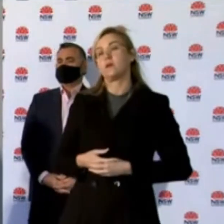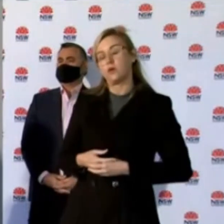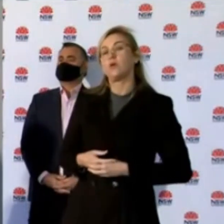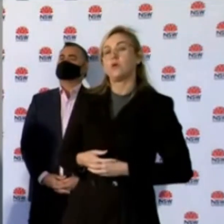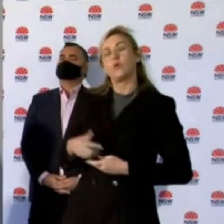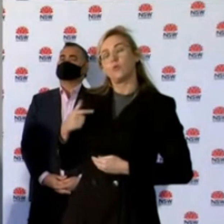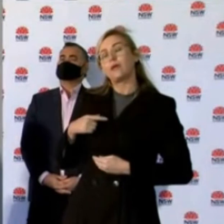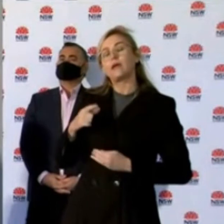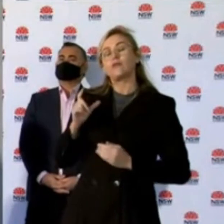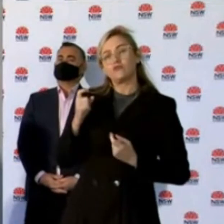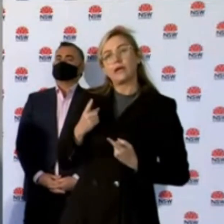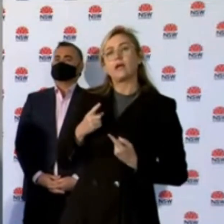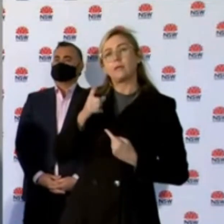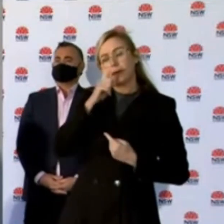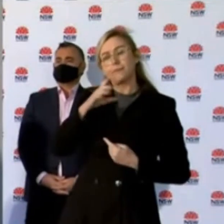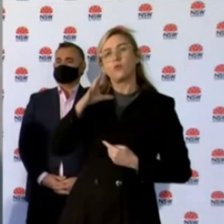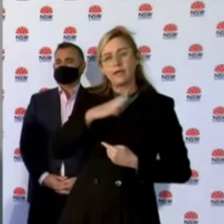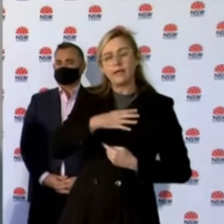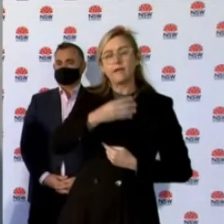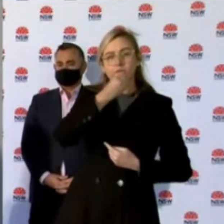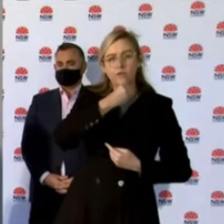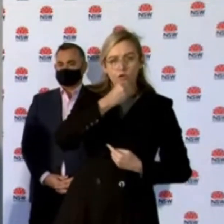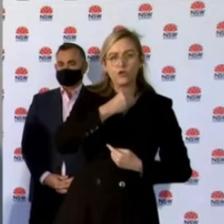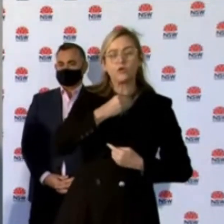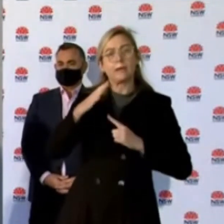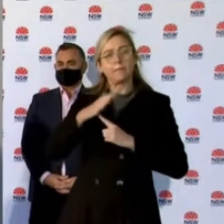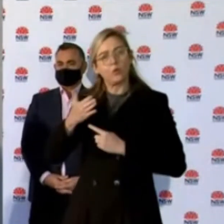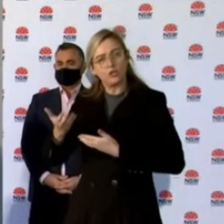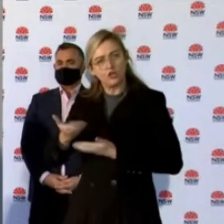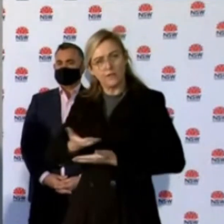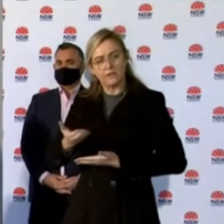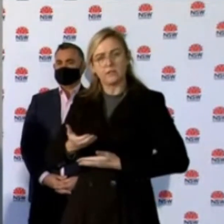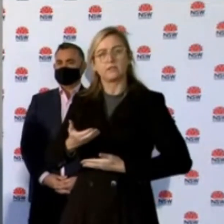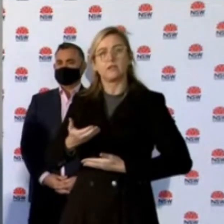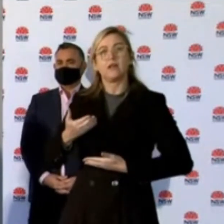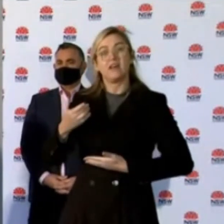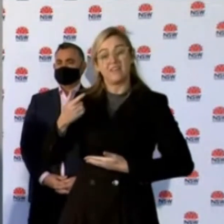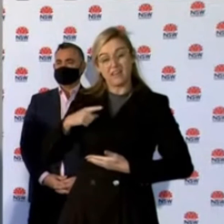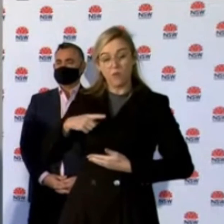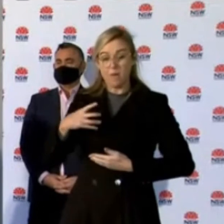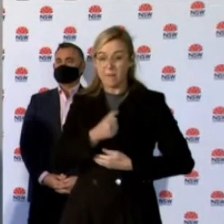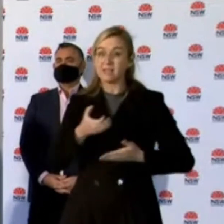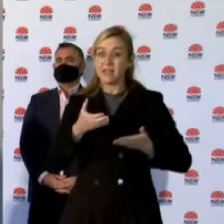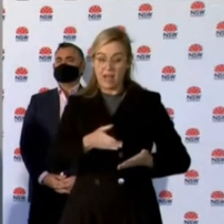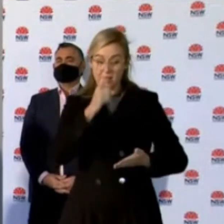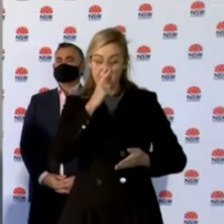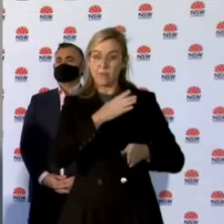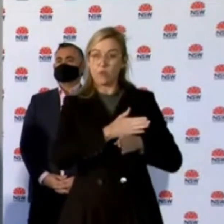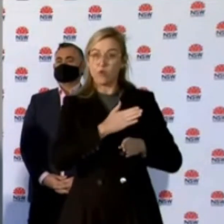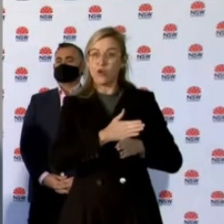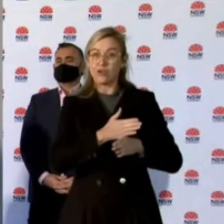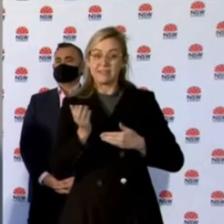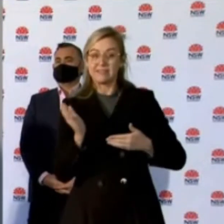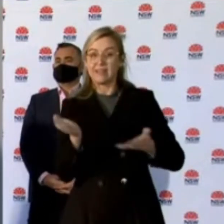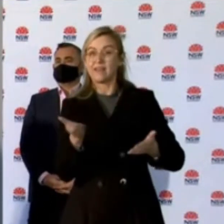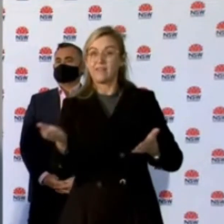going, and that's really important. It would be irresponsible of us to exclude people who need to get around their business, make